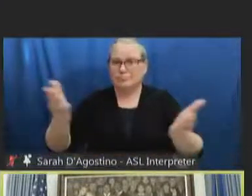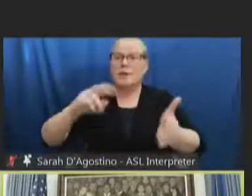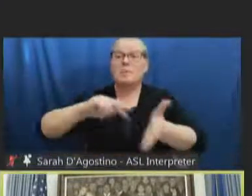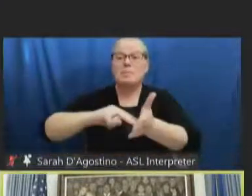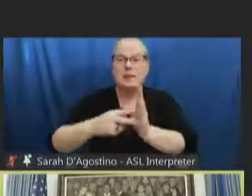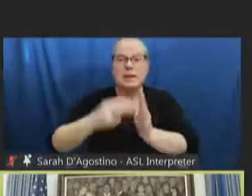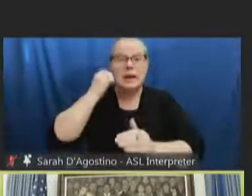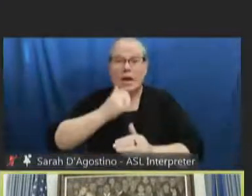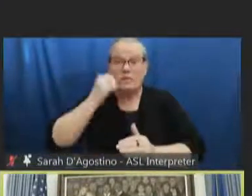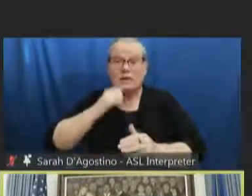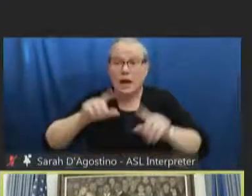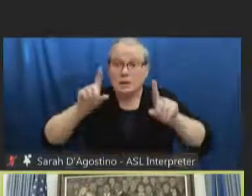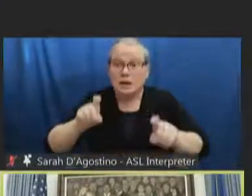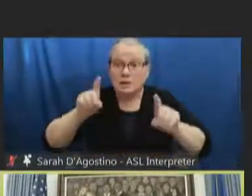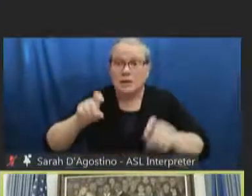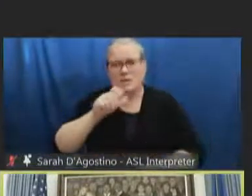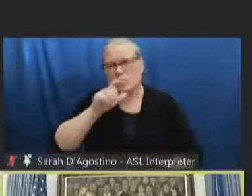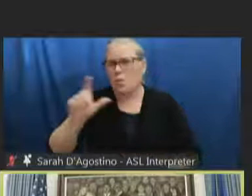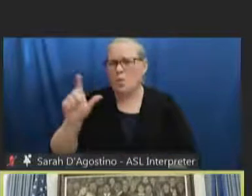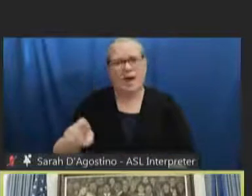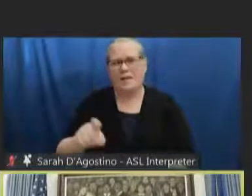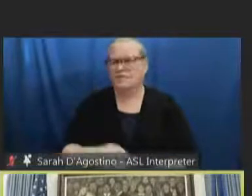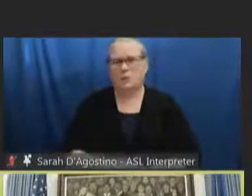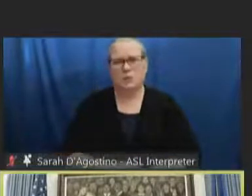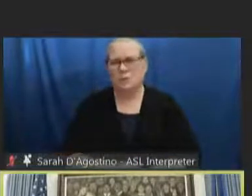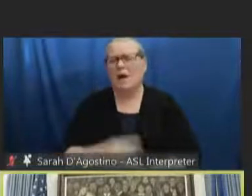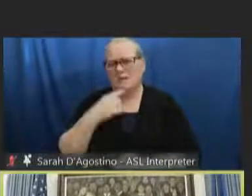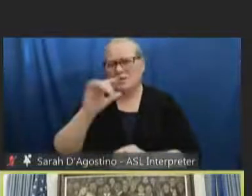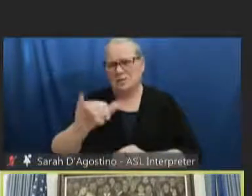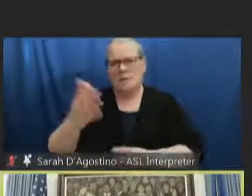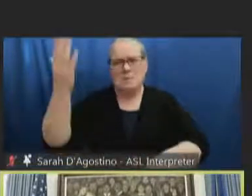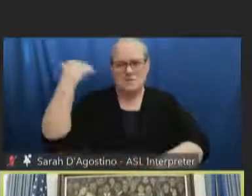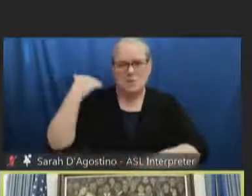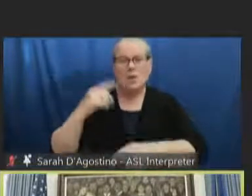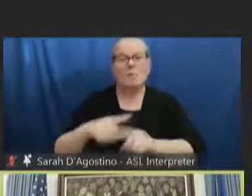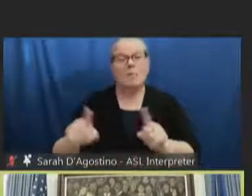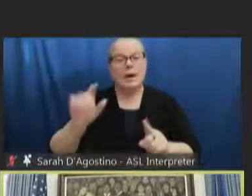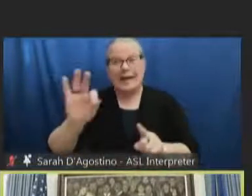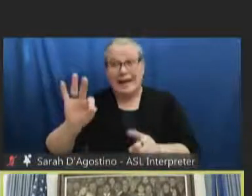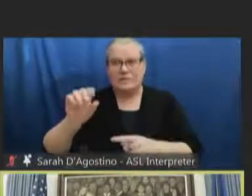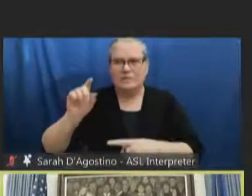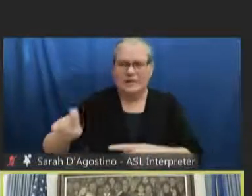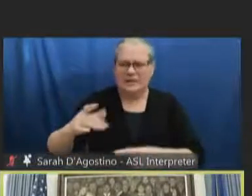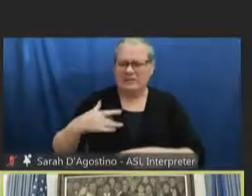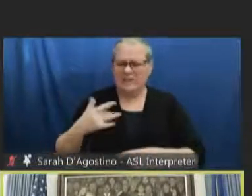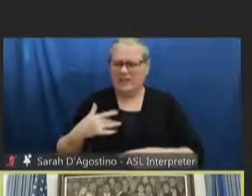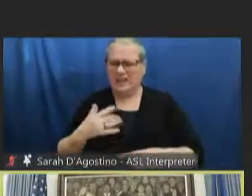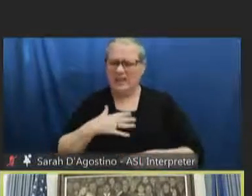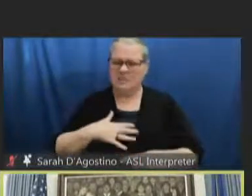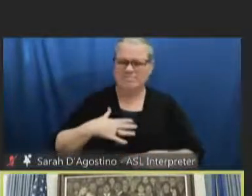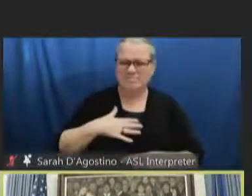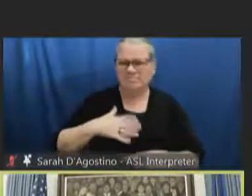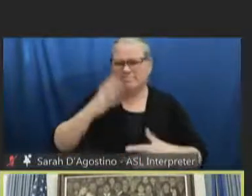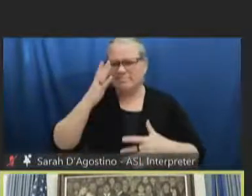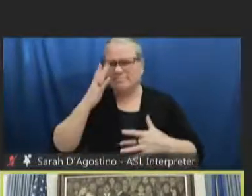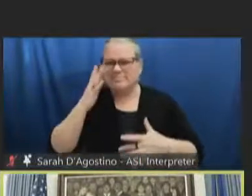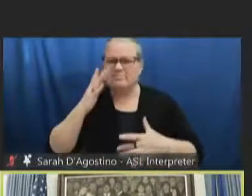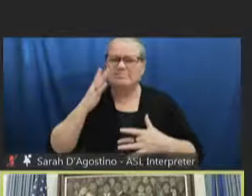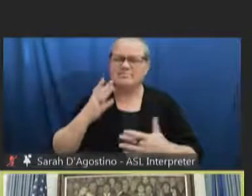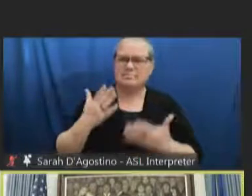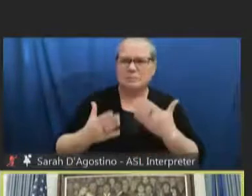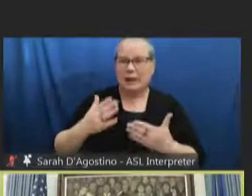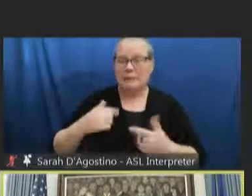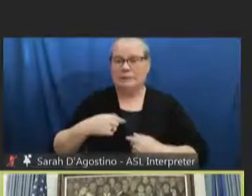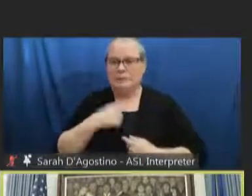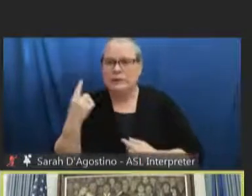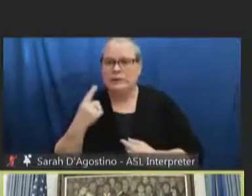heard me say that before. But these are available as needed. If you feel symptomatic, if you feel like you might be at risk, get